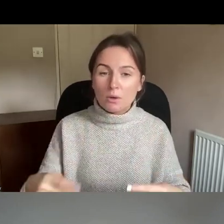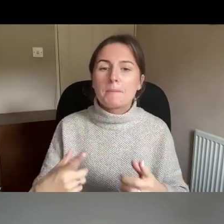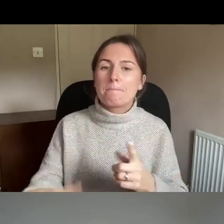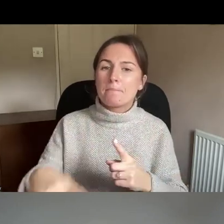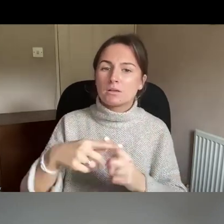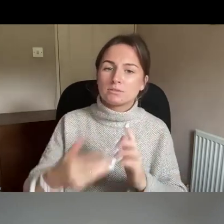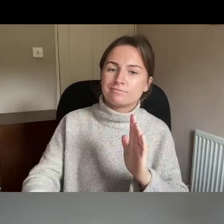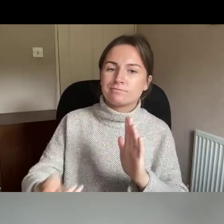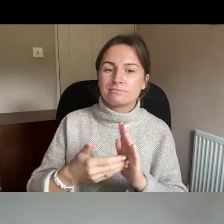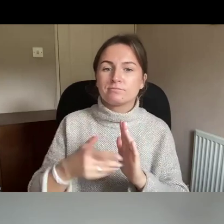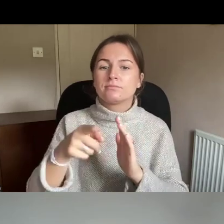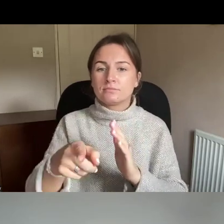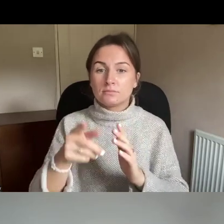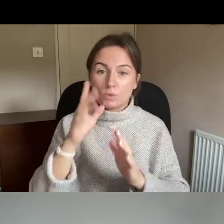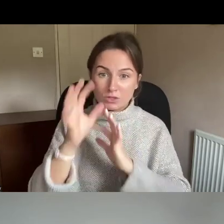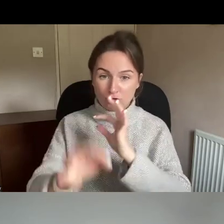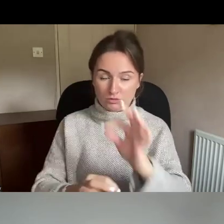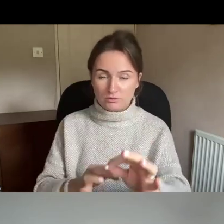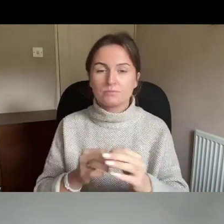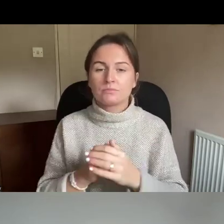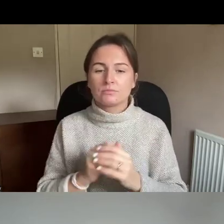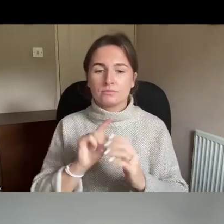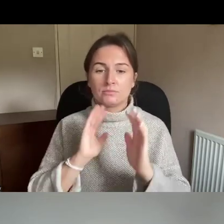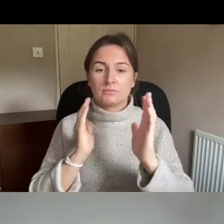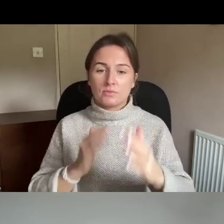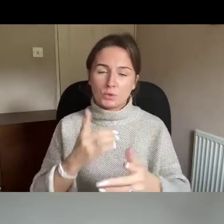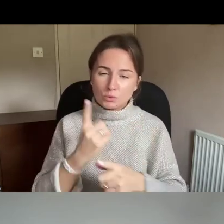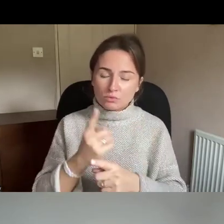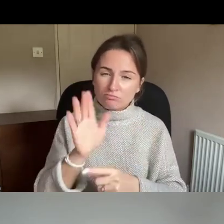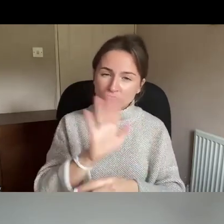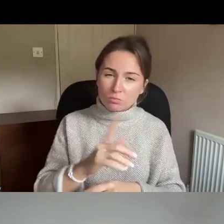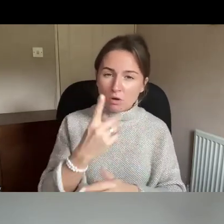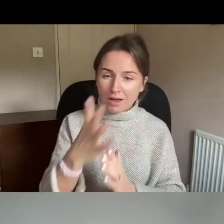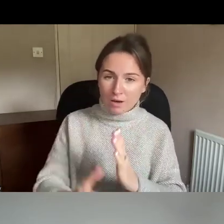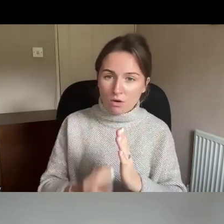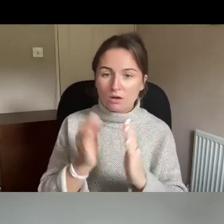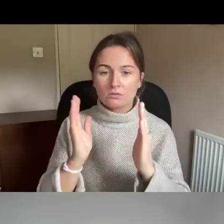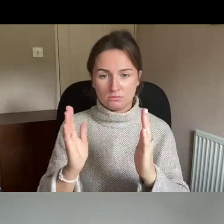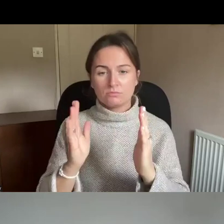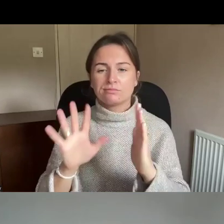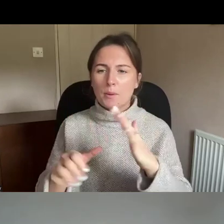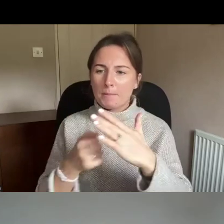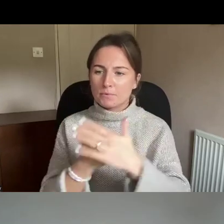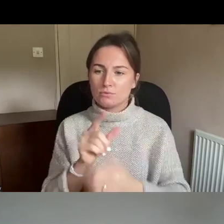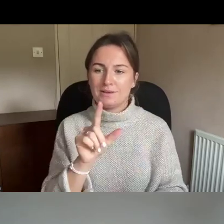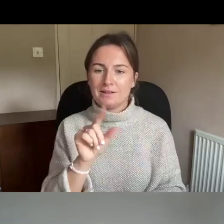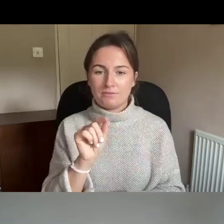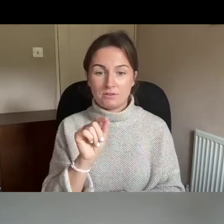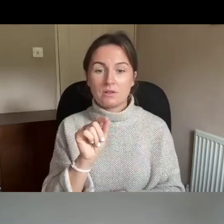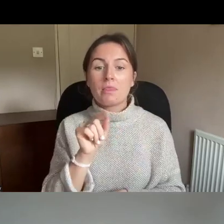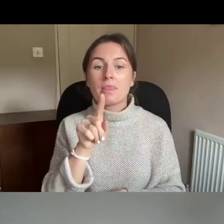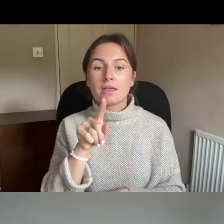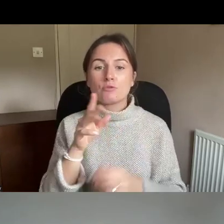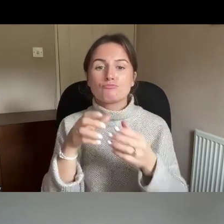In this session, we're going to talk for about an hour until 11 o'clock. And then at 11, we're going to have a breakout